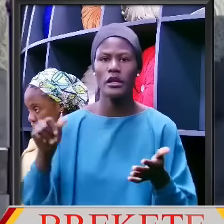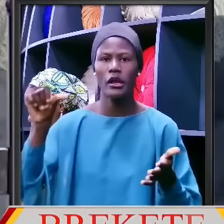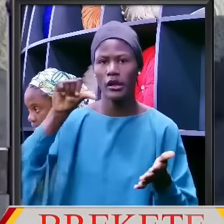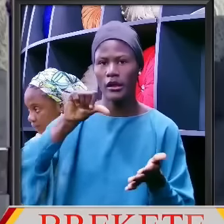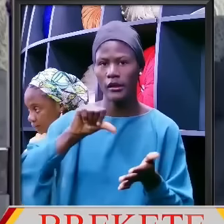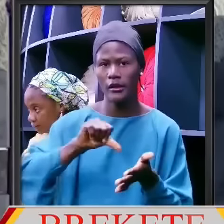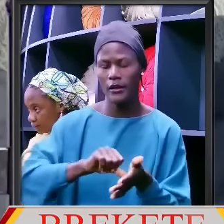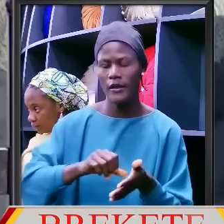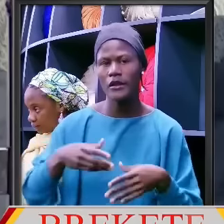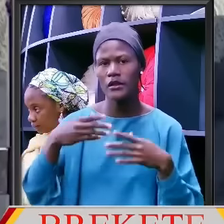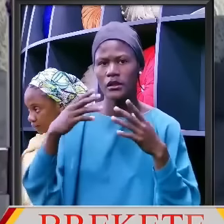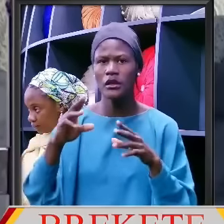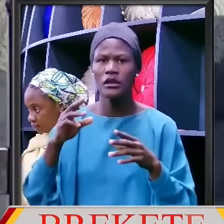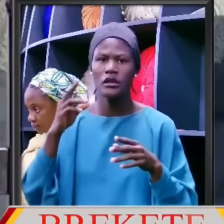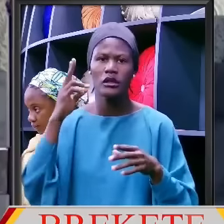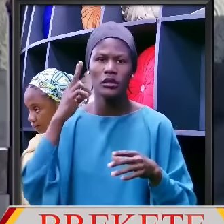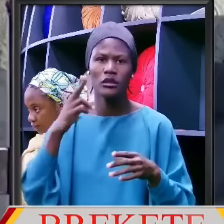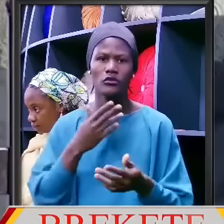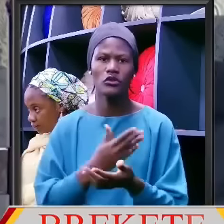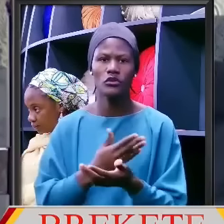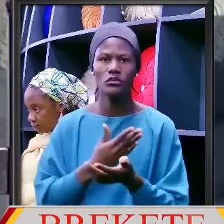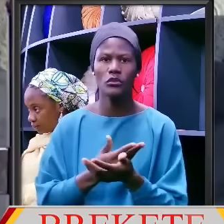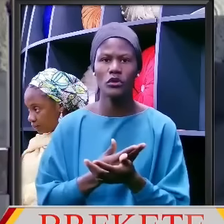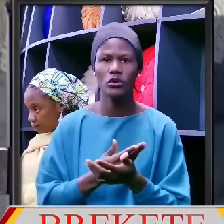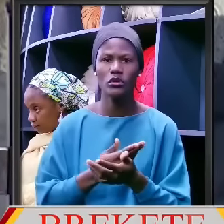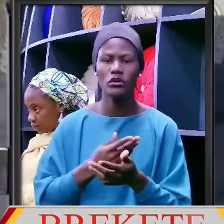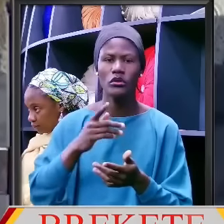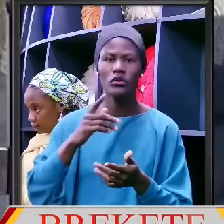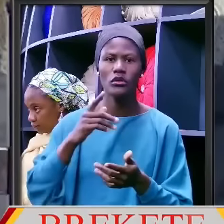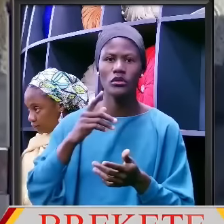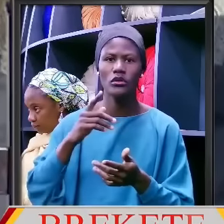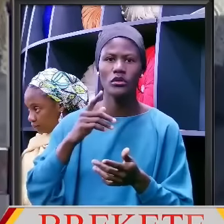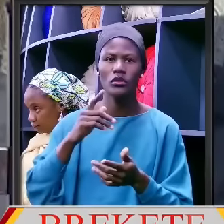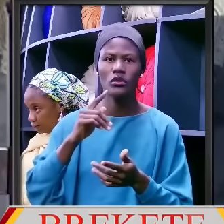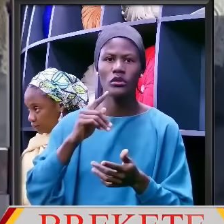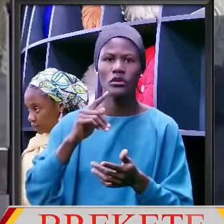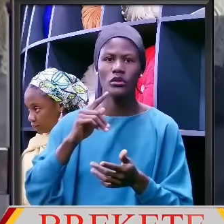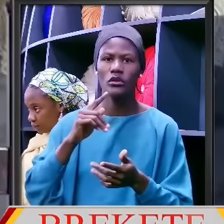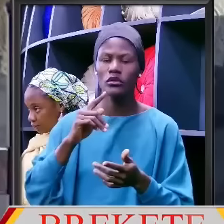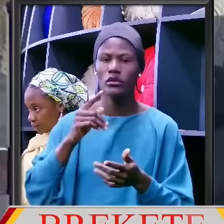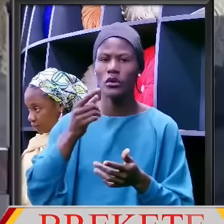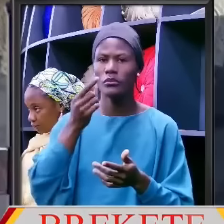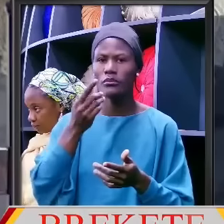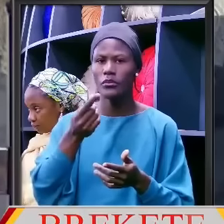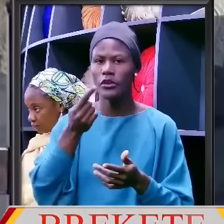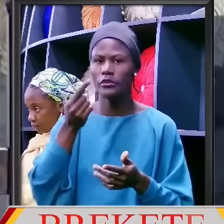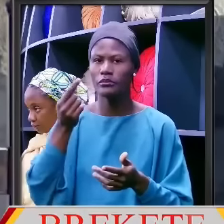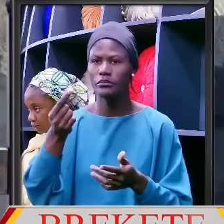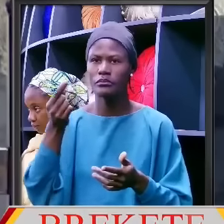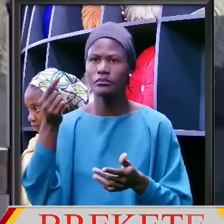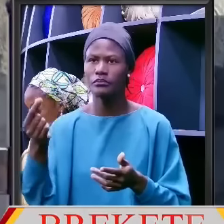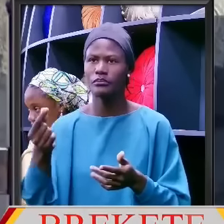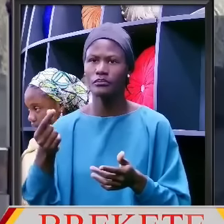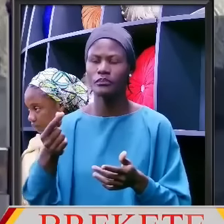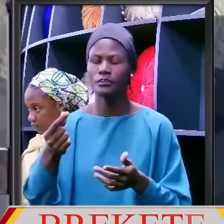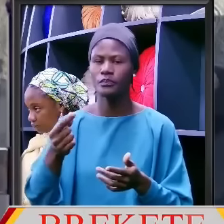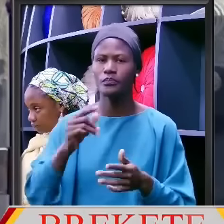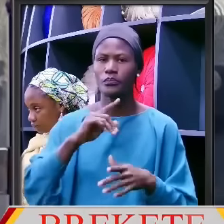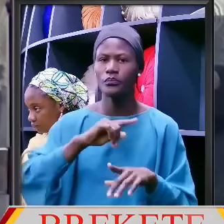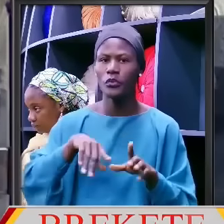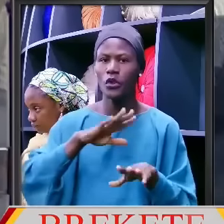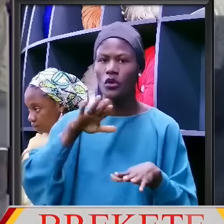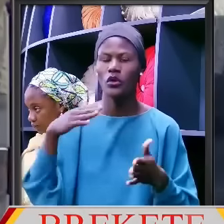I sent him the money through Western Union in bit by bit. But the total money I sent to